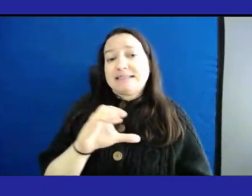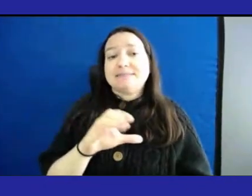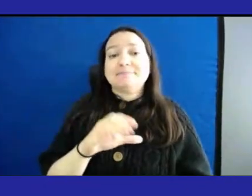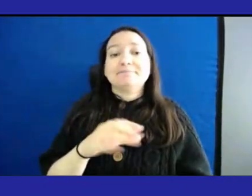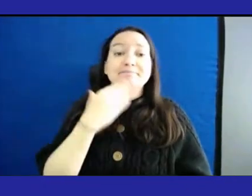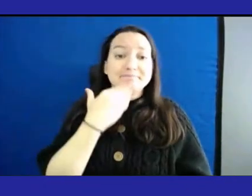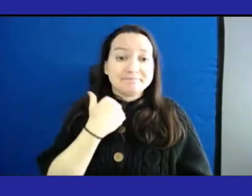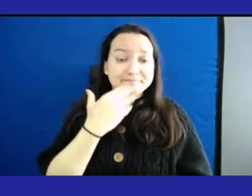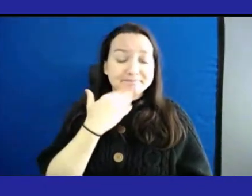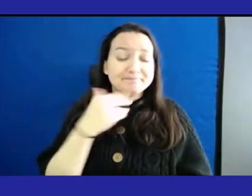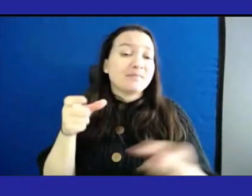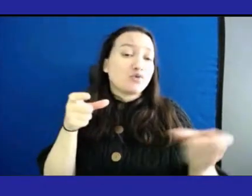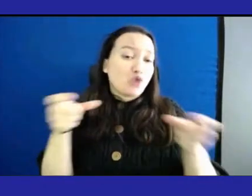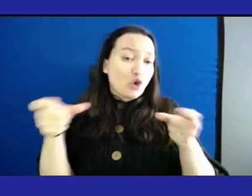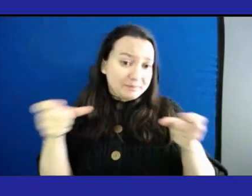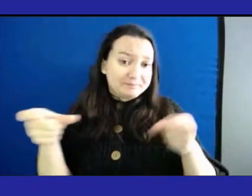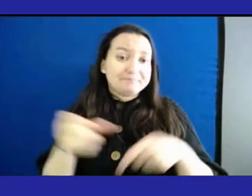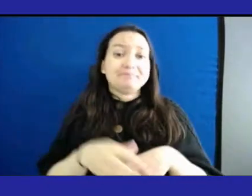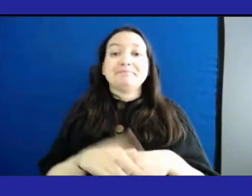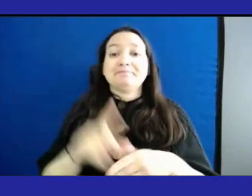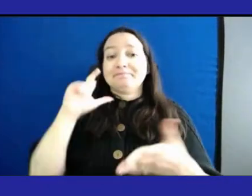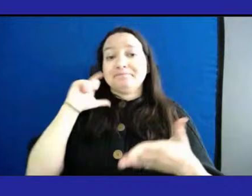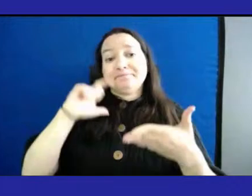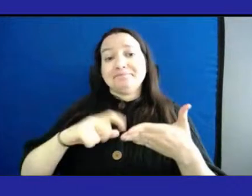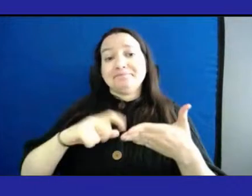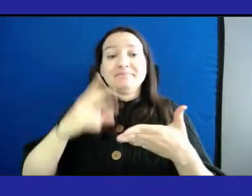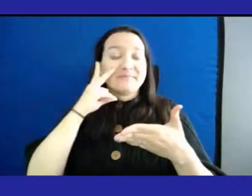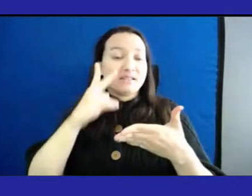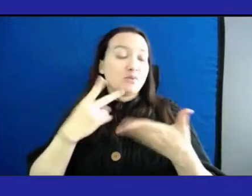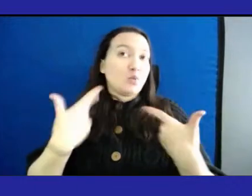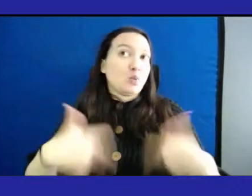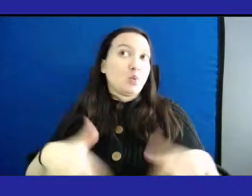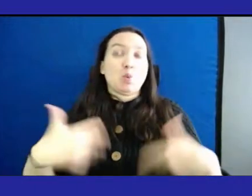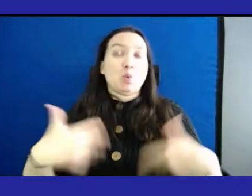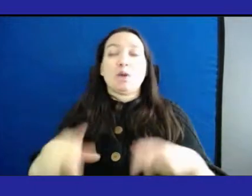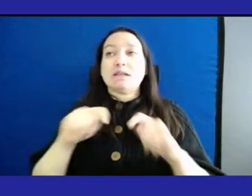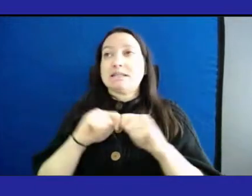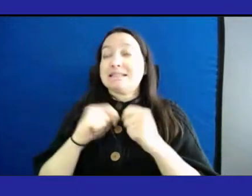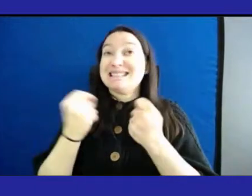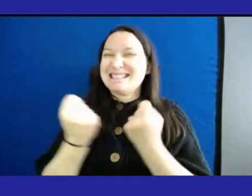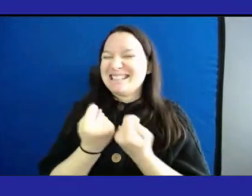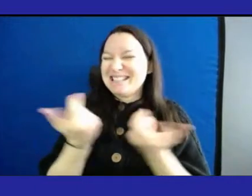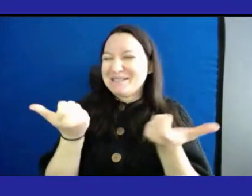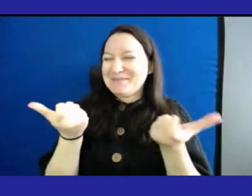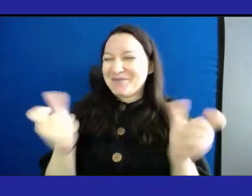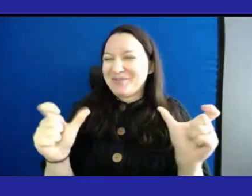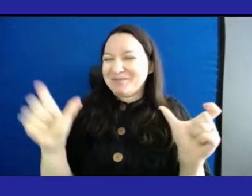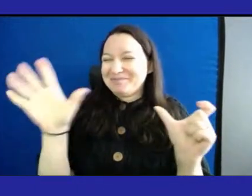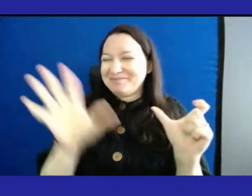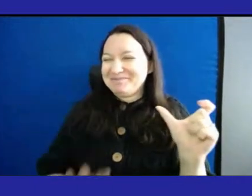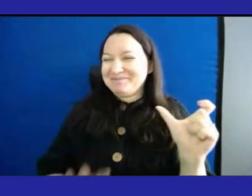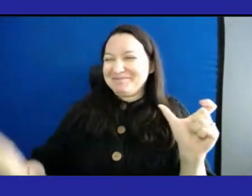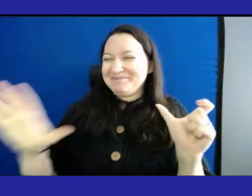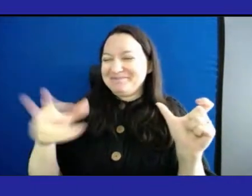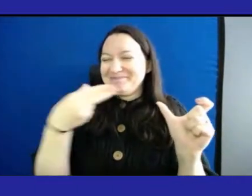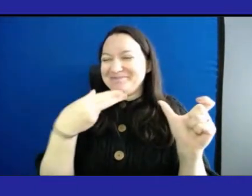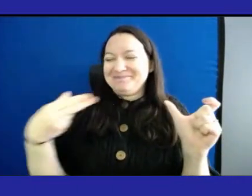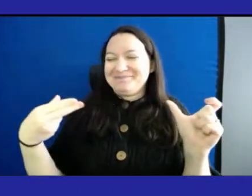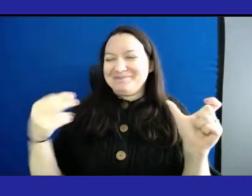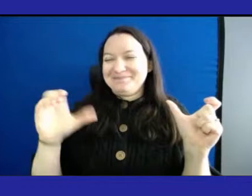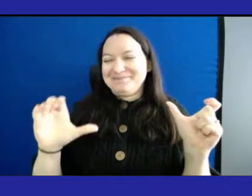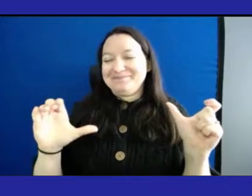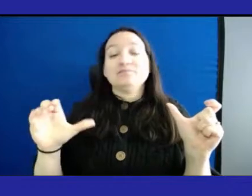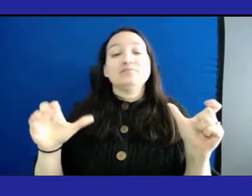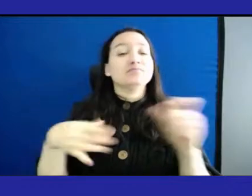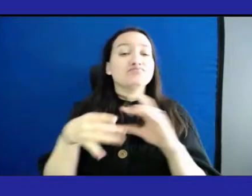diabetes control, which you will see has been a massive team effort across Health and Hospital. So I'm just going to